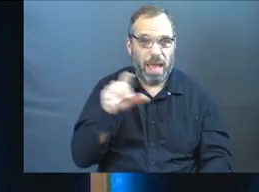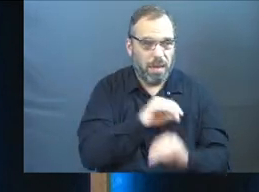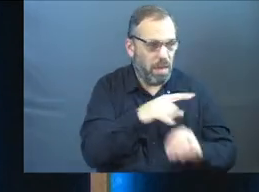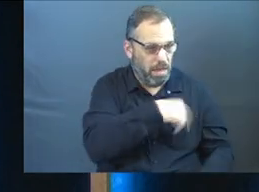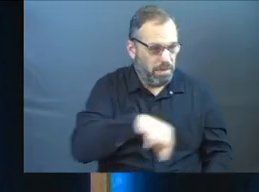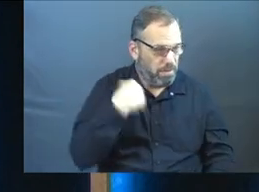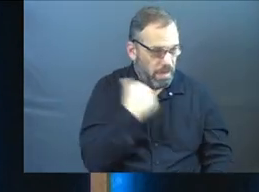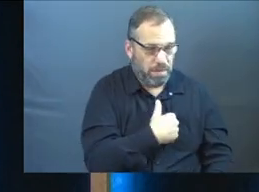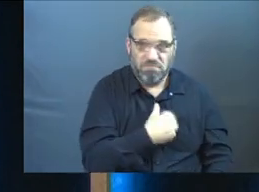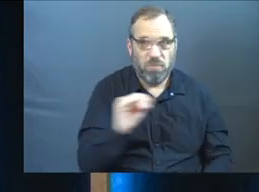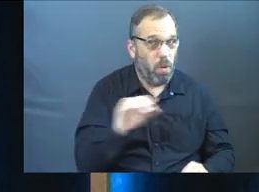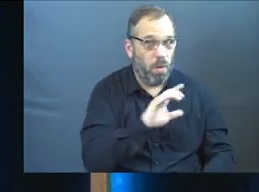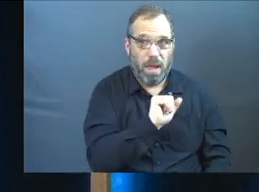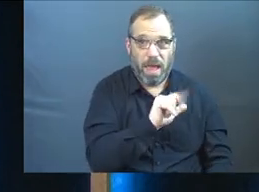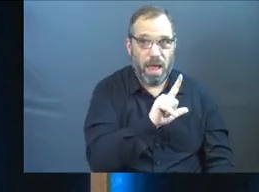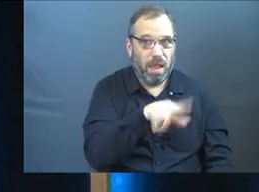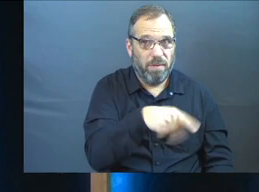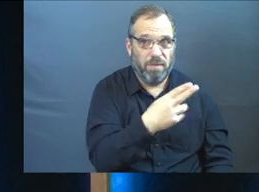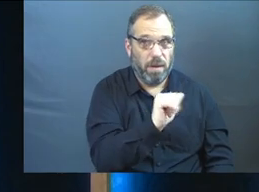the rest of us are.